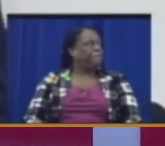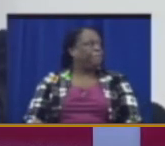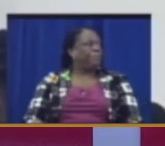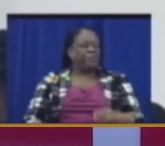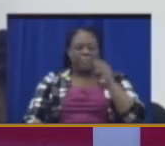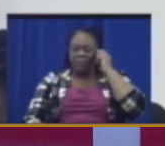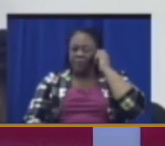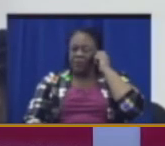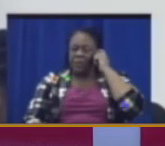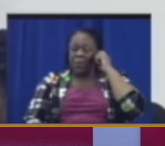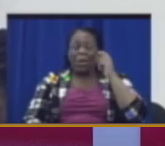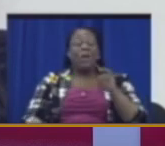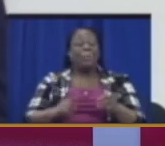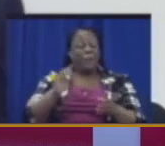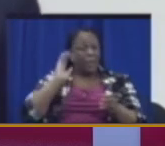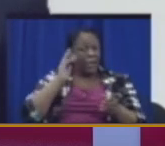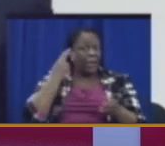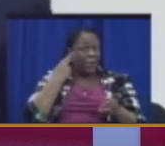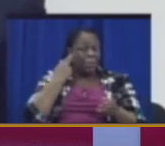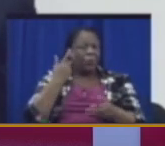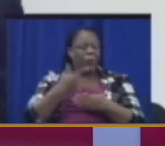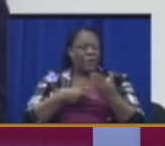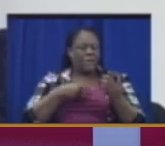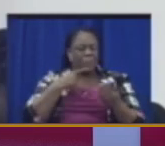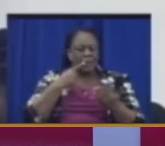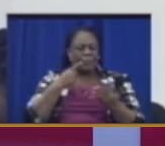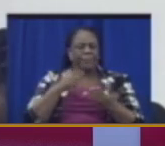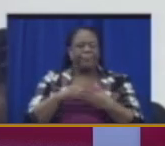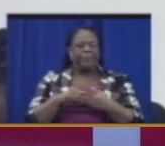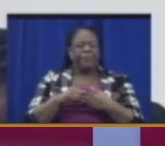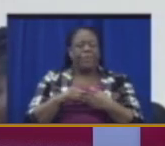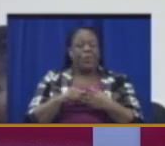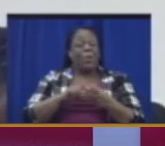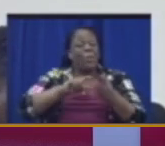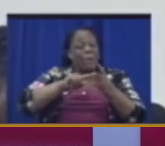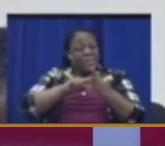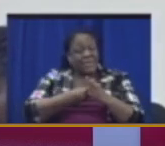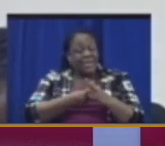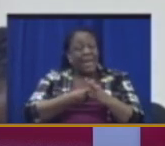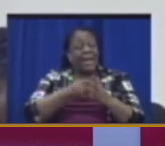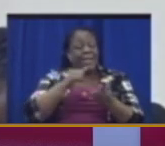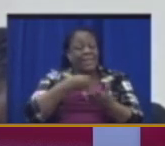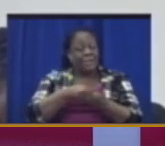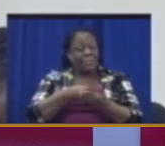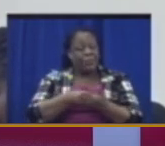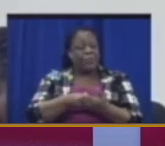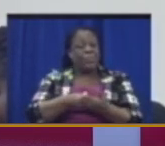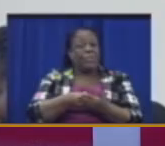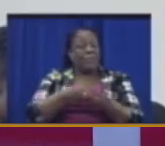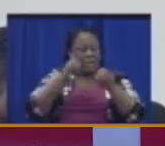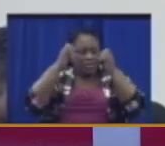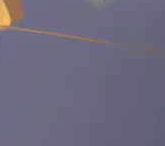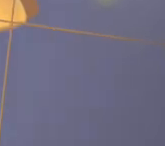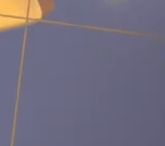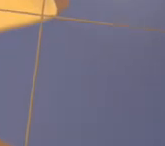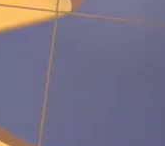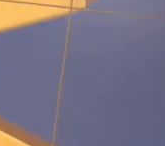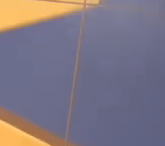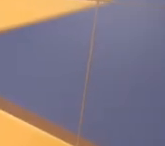education and a savings program for youth in St. Kitts and the Navies. The details, after this break.